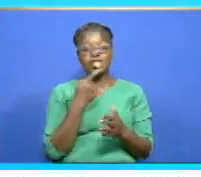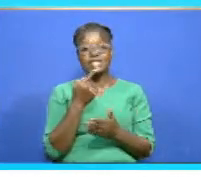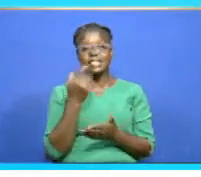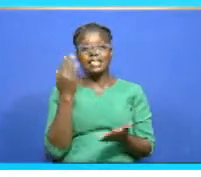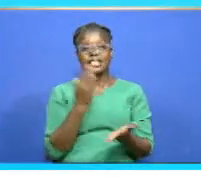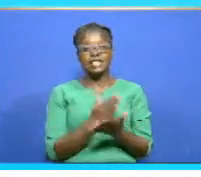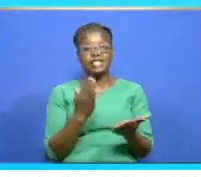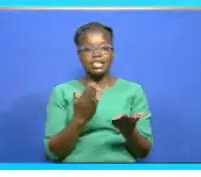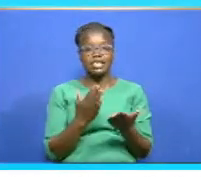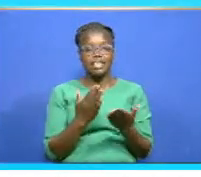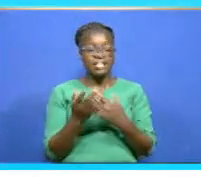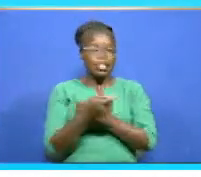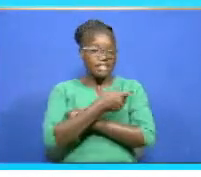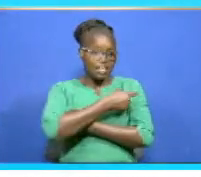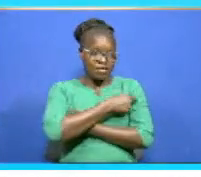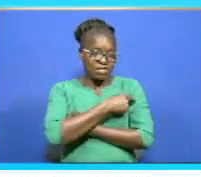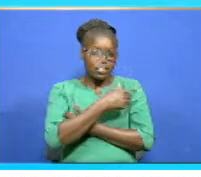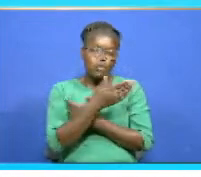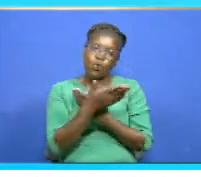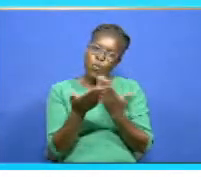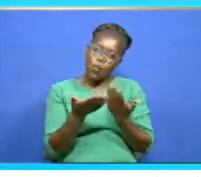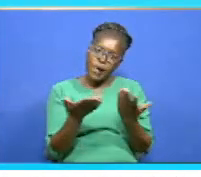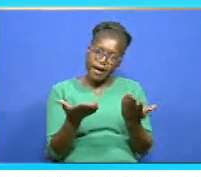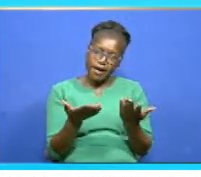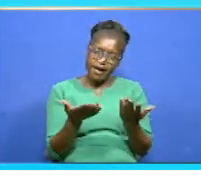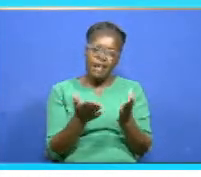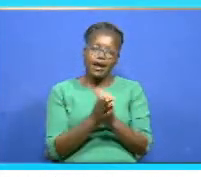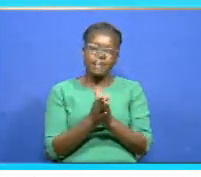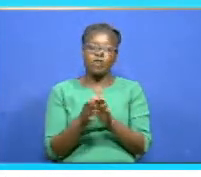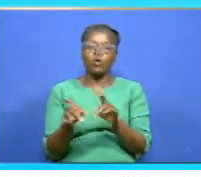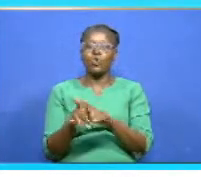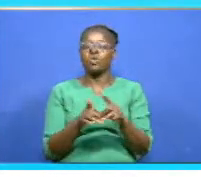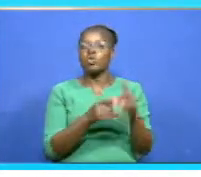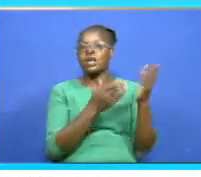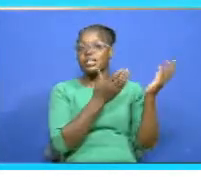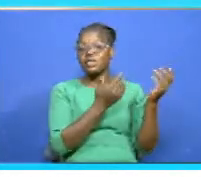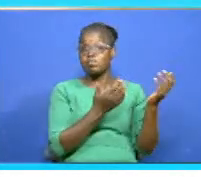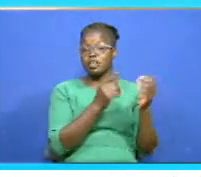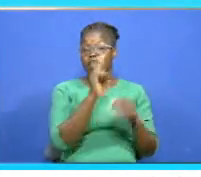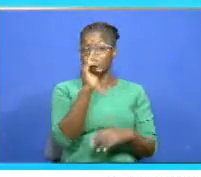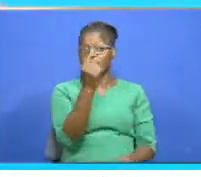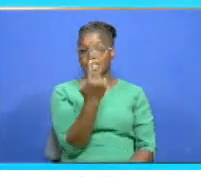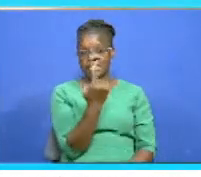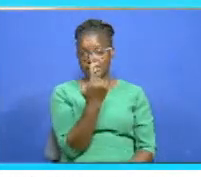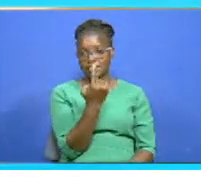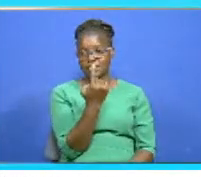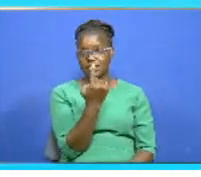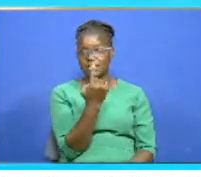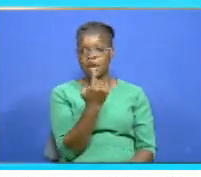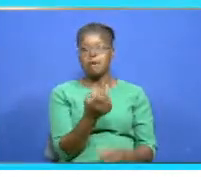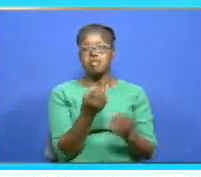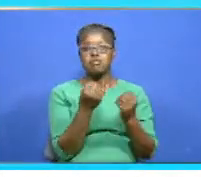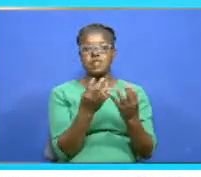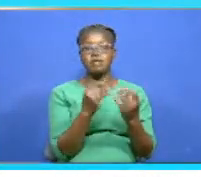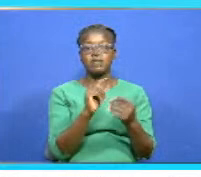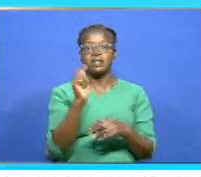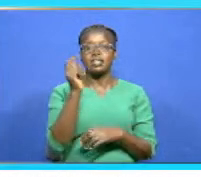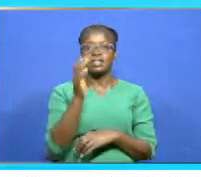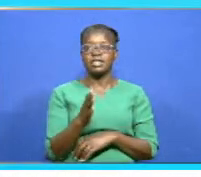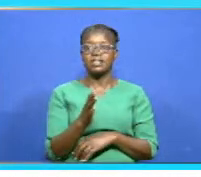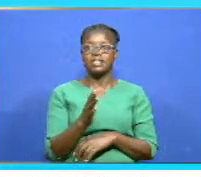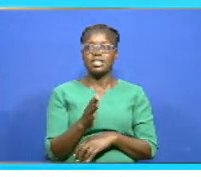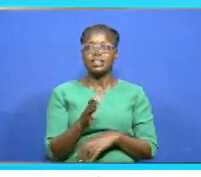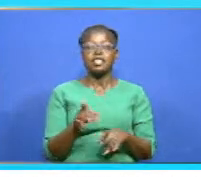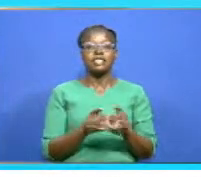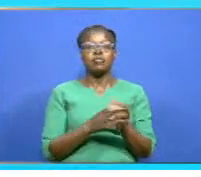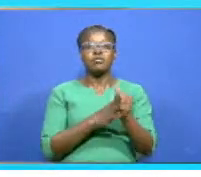where those vaccines are going. And of course, we also expect them to be the first, as many Kenyans have said, is that we also expect